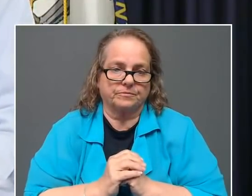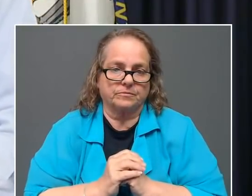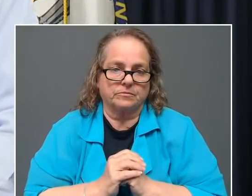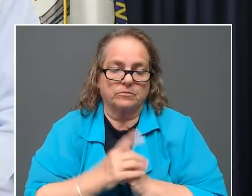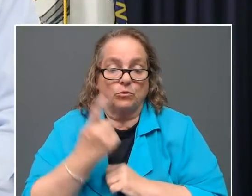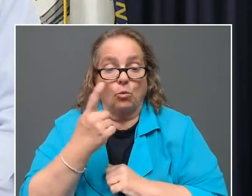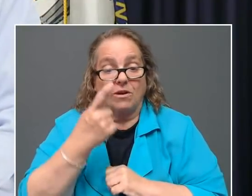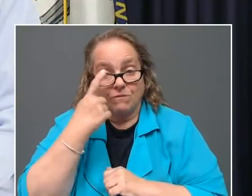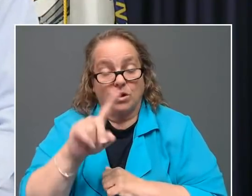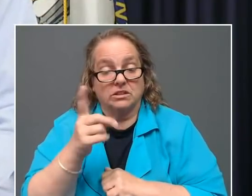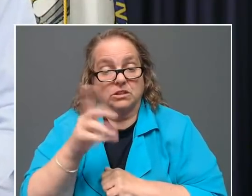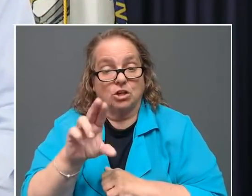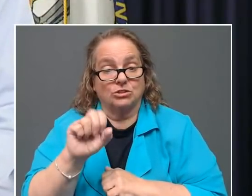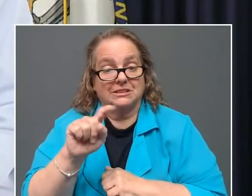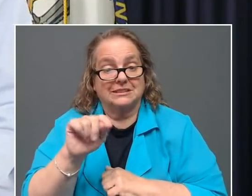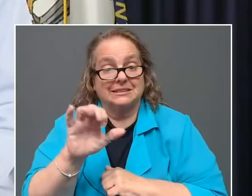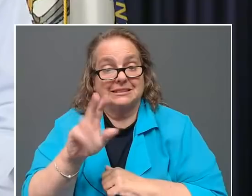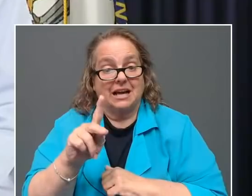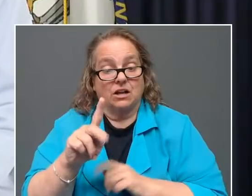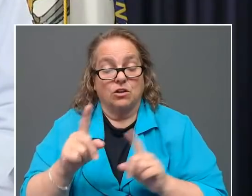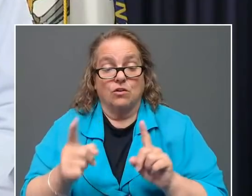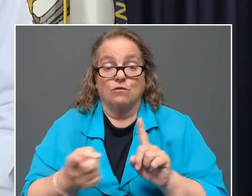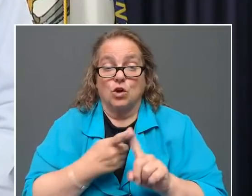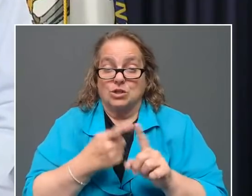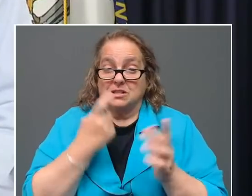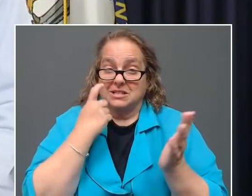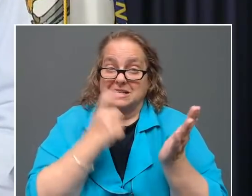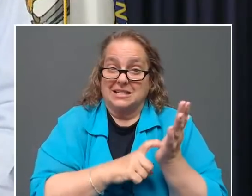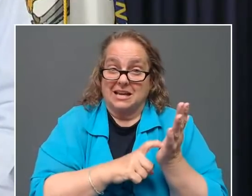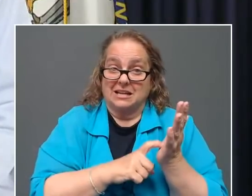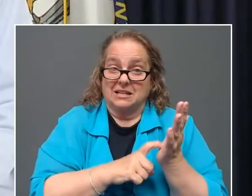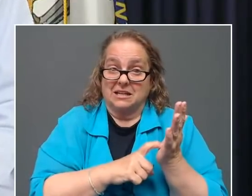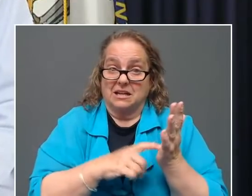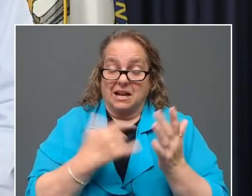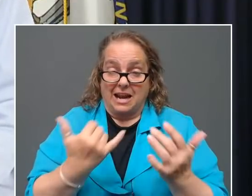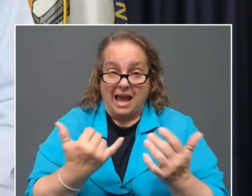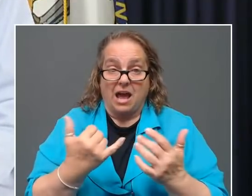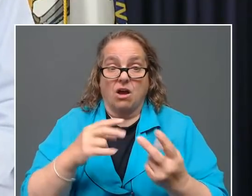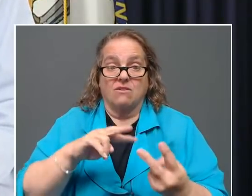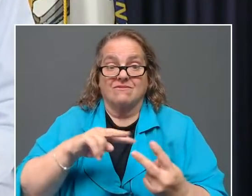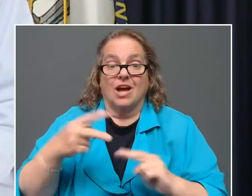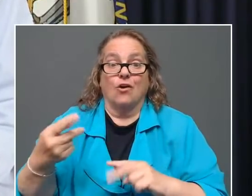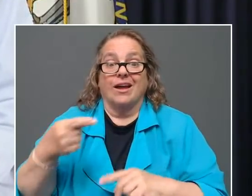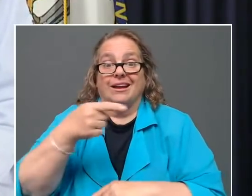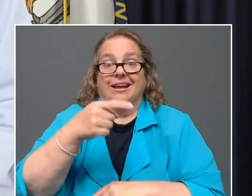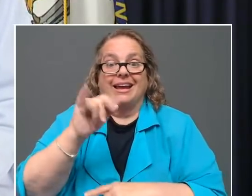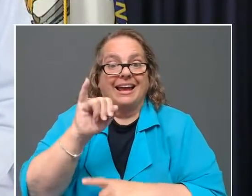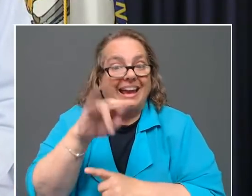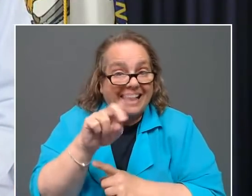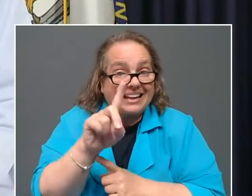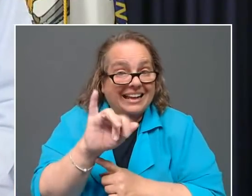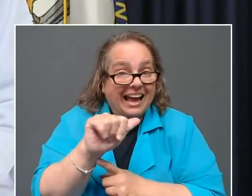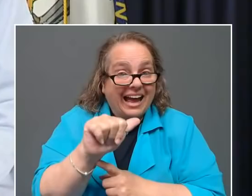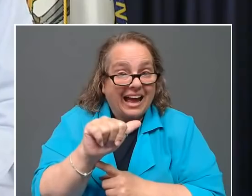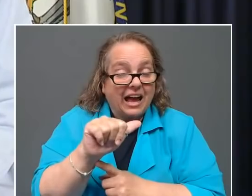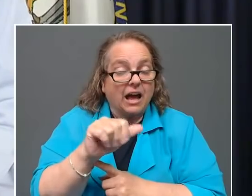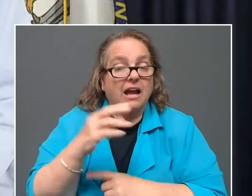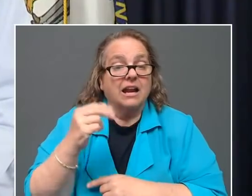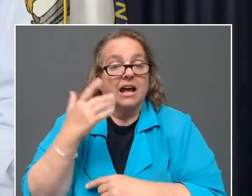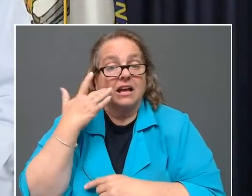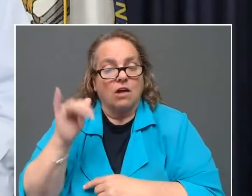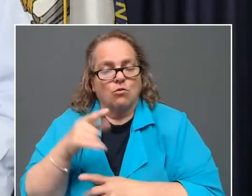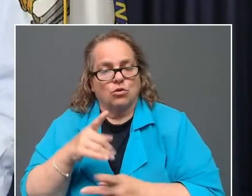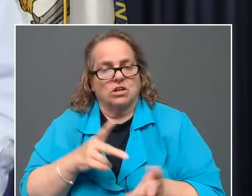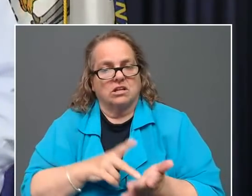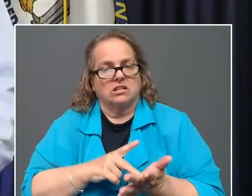Stack. The variant first detected in India, now in California, being referred to as the double mutant variant. What could